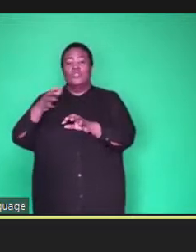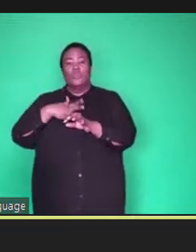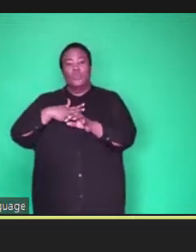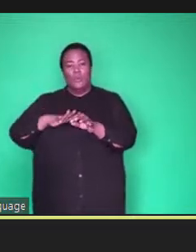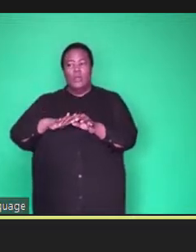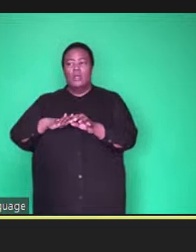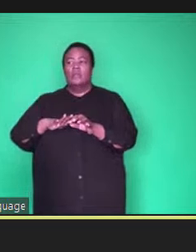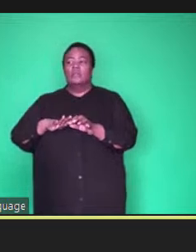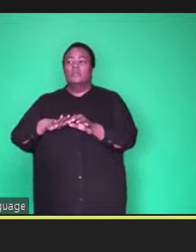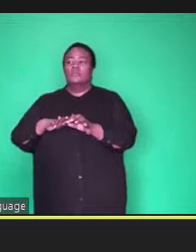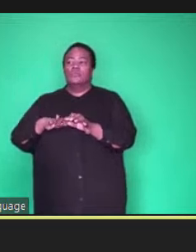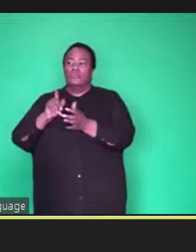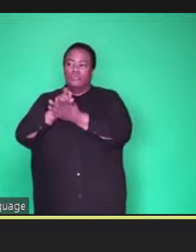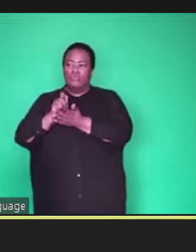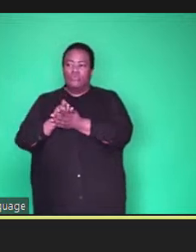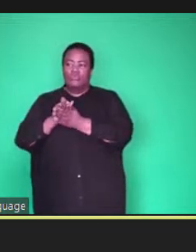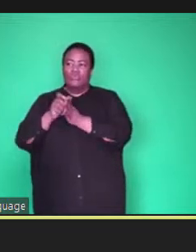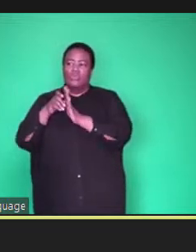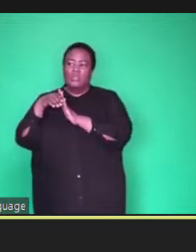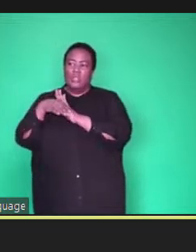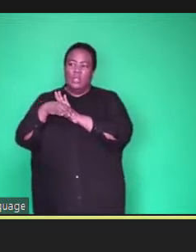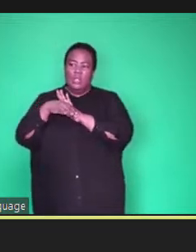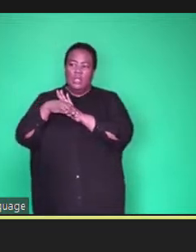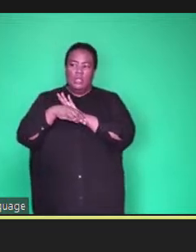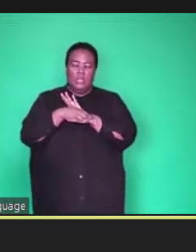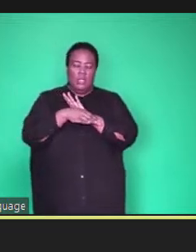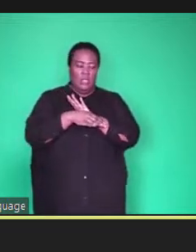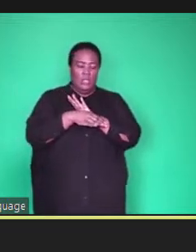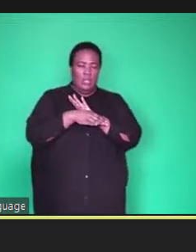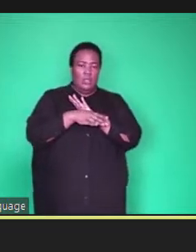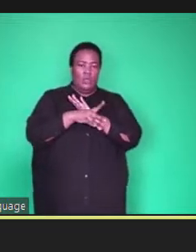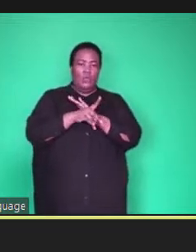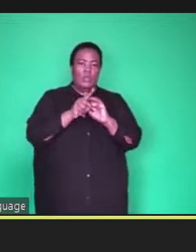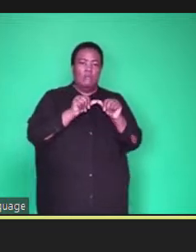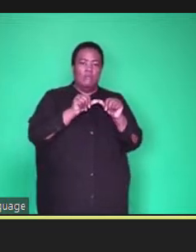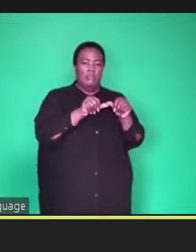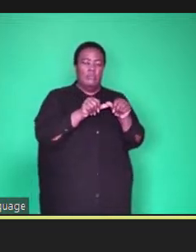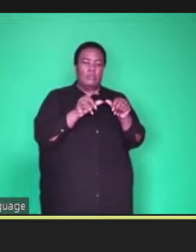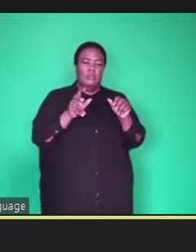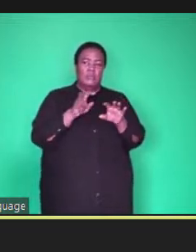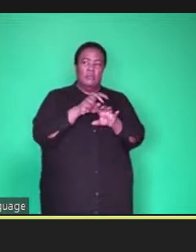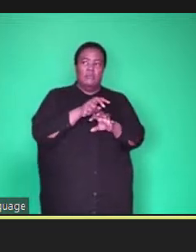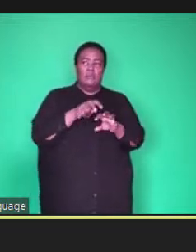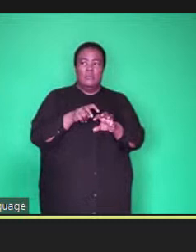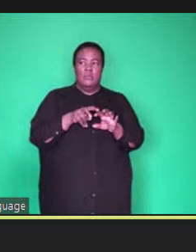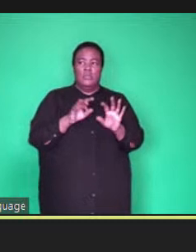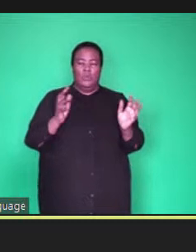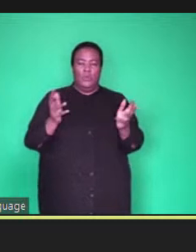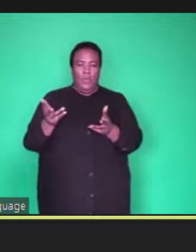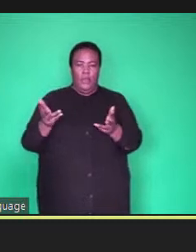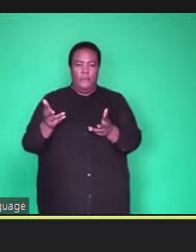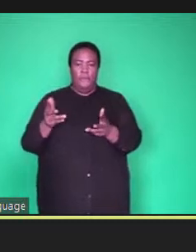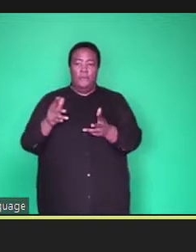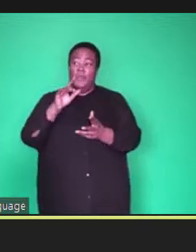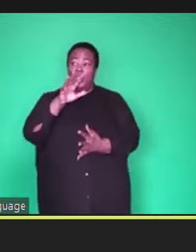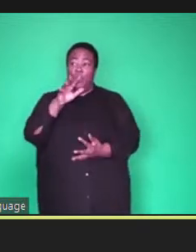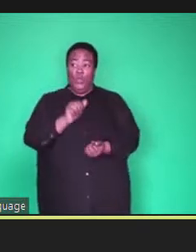in definitive migration, whereas a sustaining of temporary migration. In